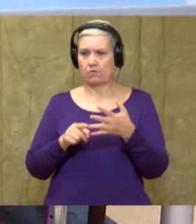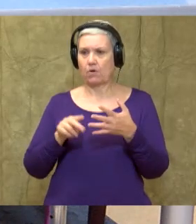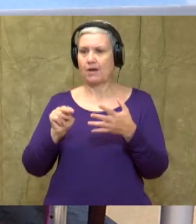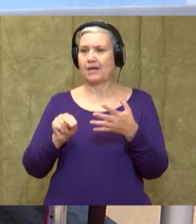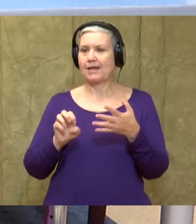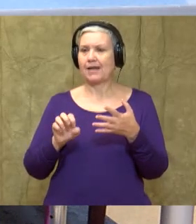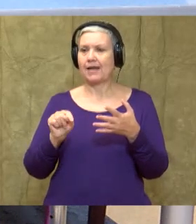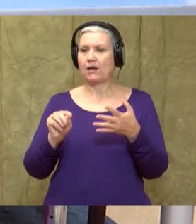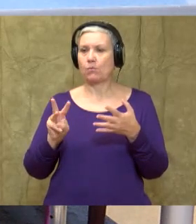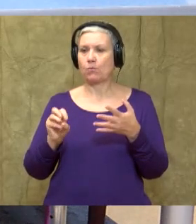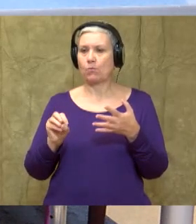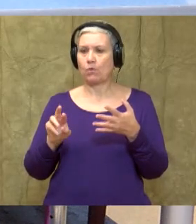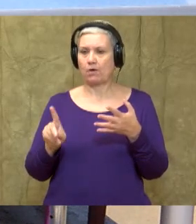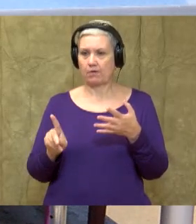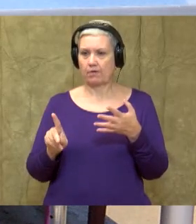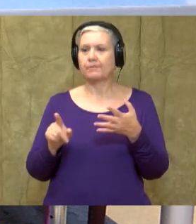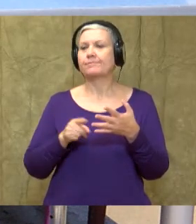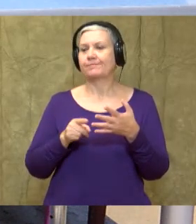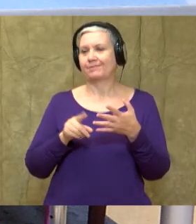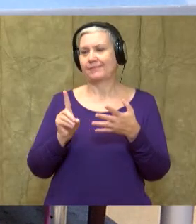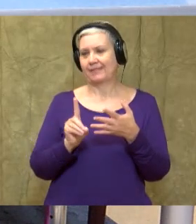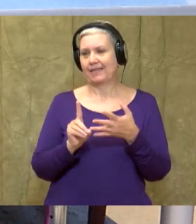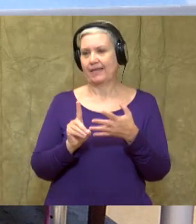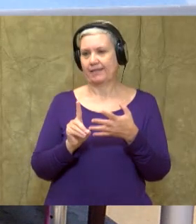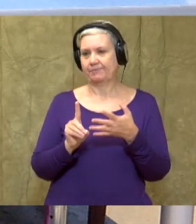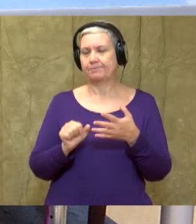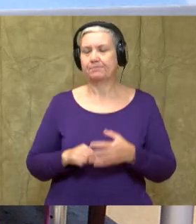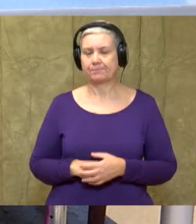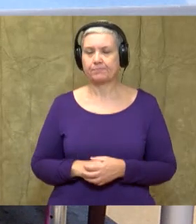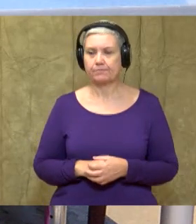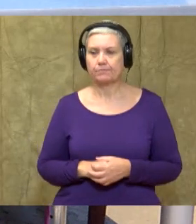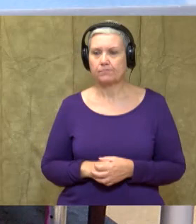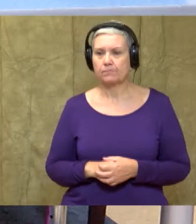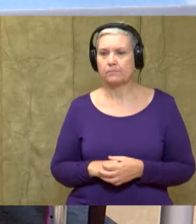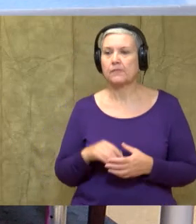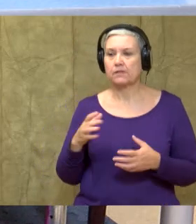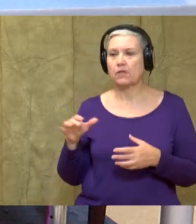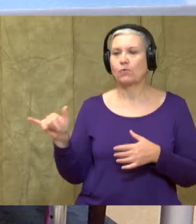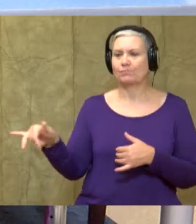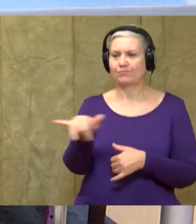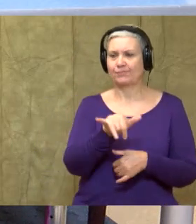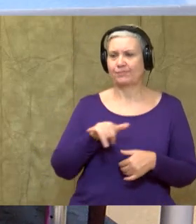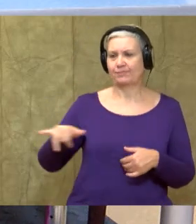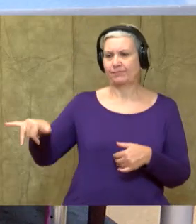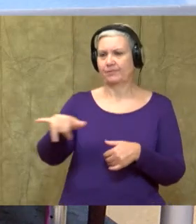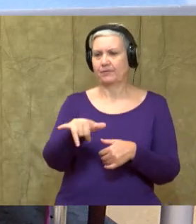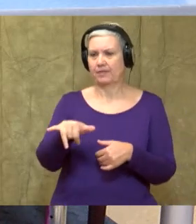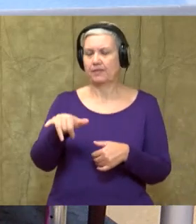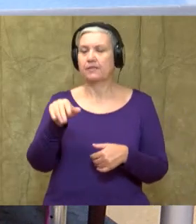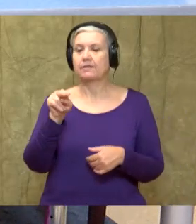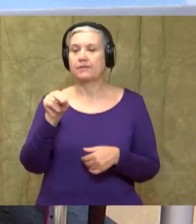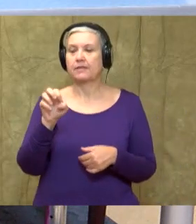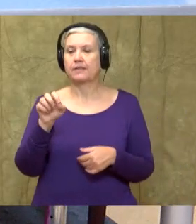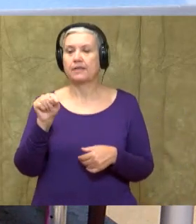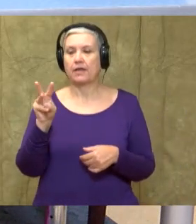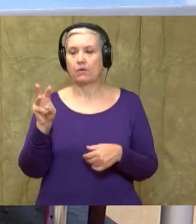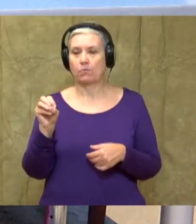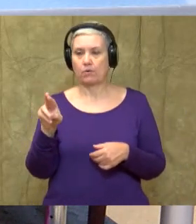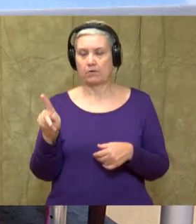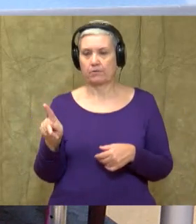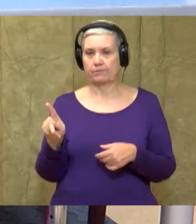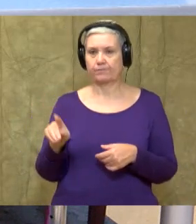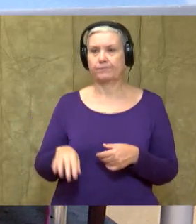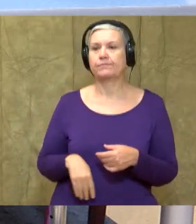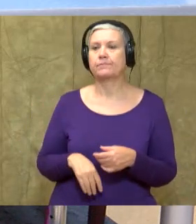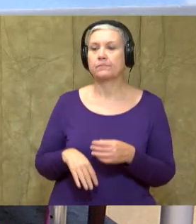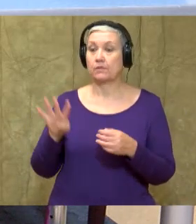network. And the answer is D, network. We are connected on the same network when multiple devices are using the same Wi-Fi sources. And